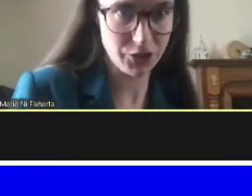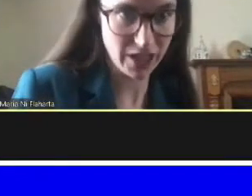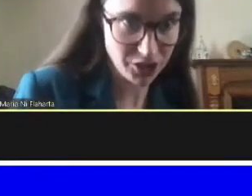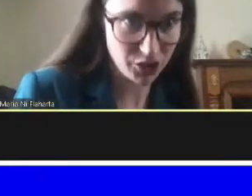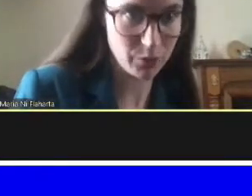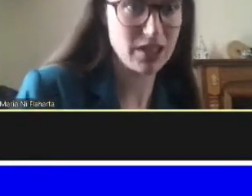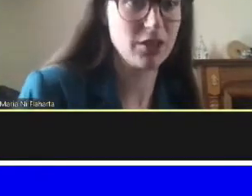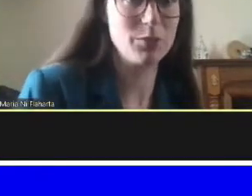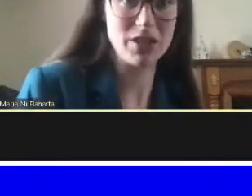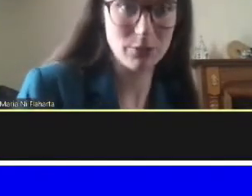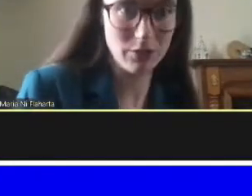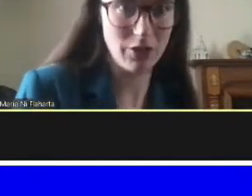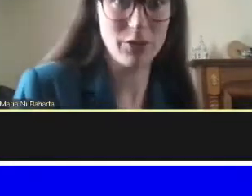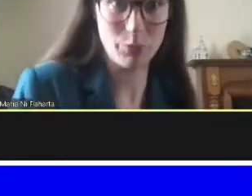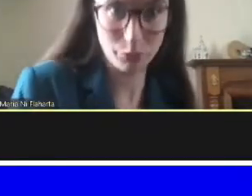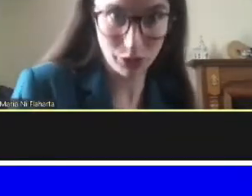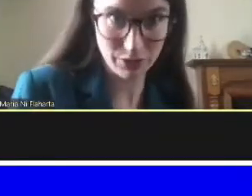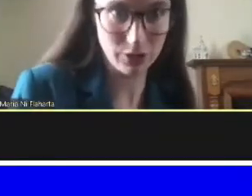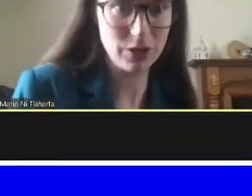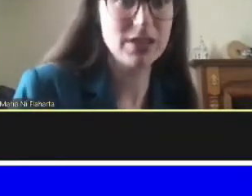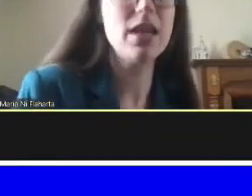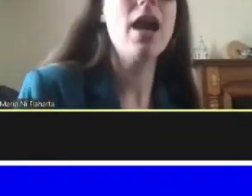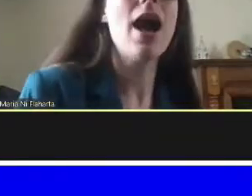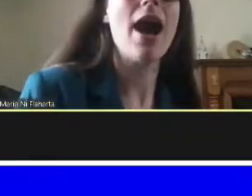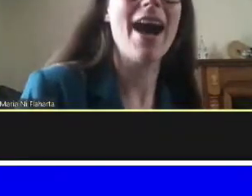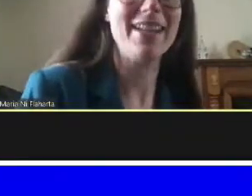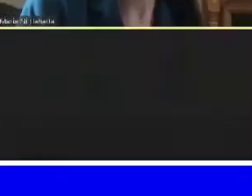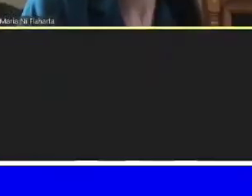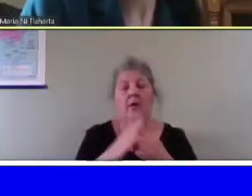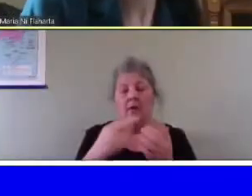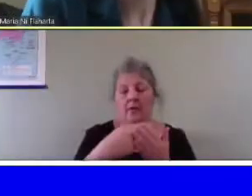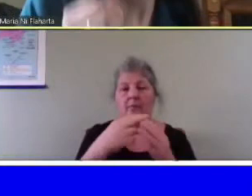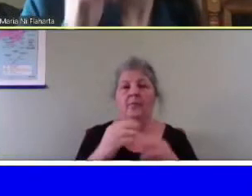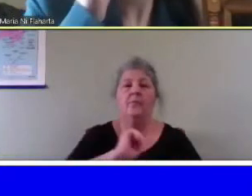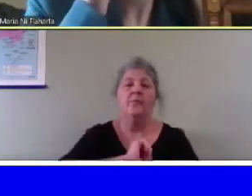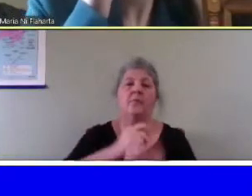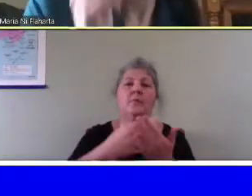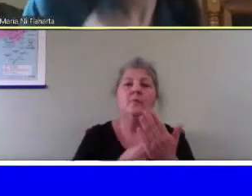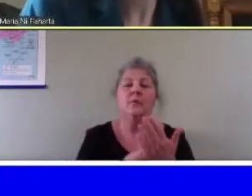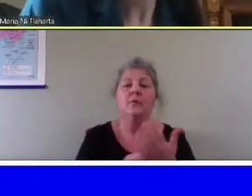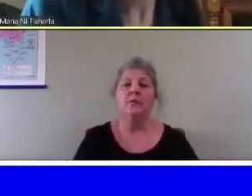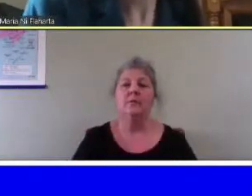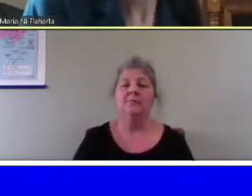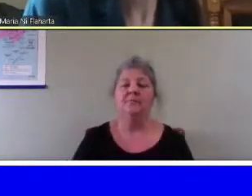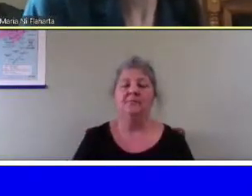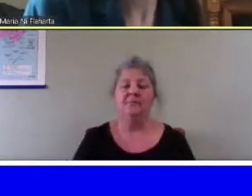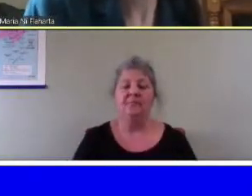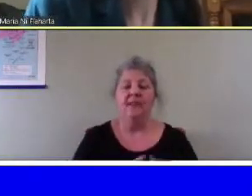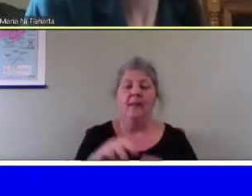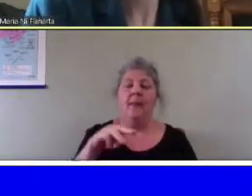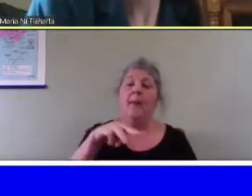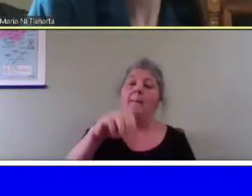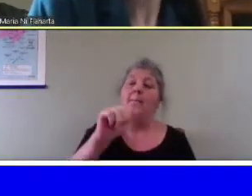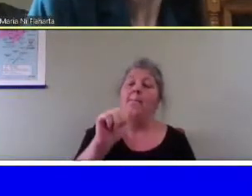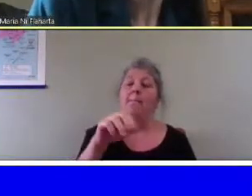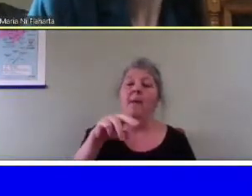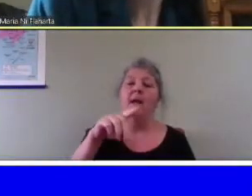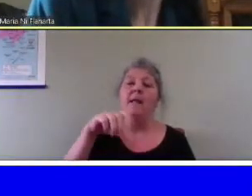to the statutory instrument on the prison rules. And these are broadly rooted in the Mandela standards.